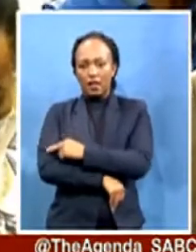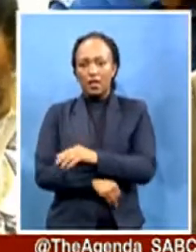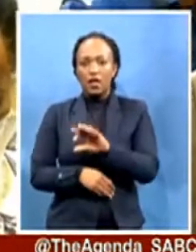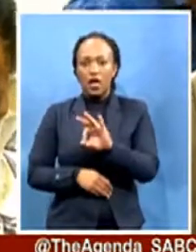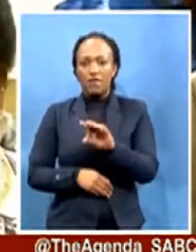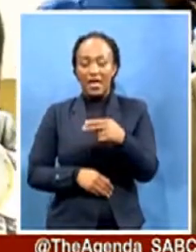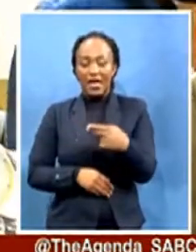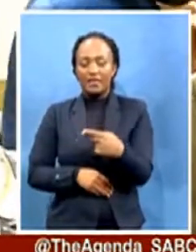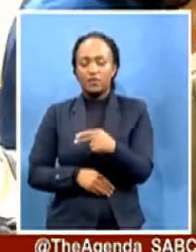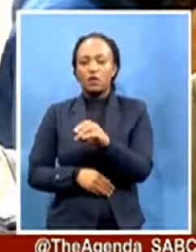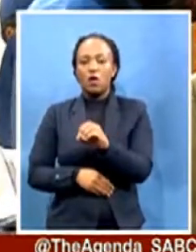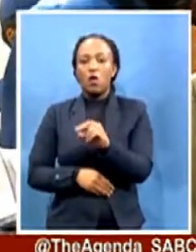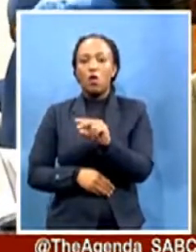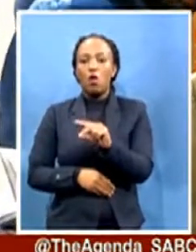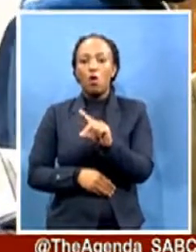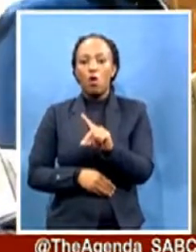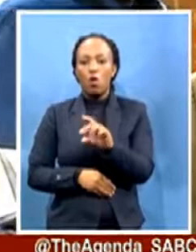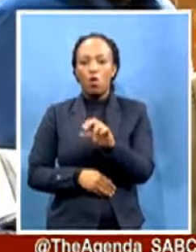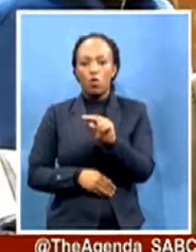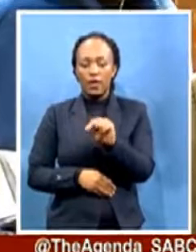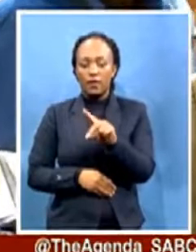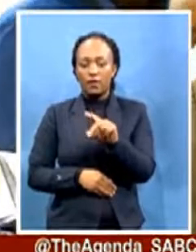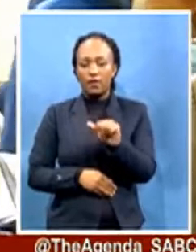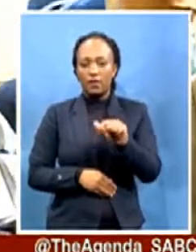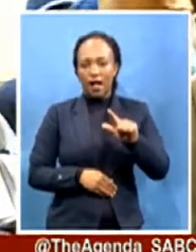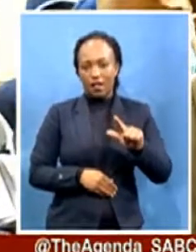all the top management, the